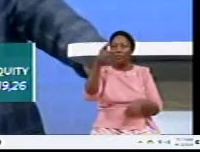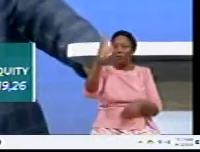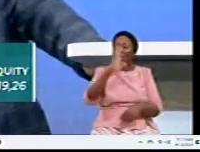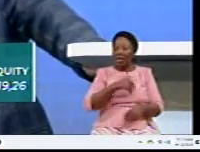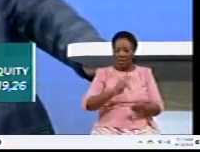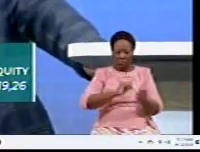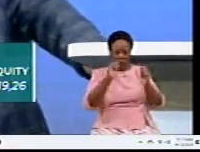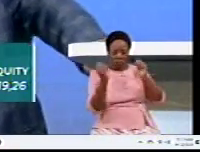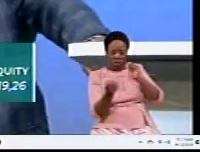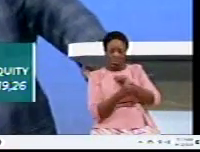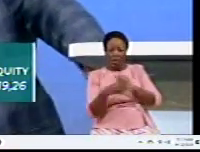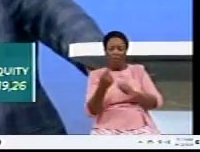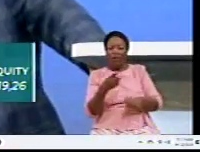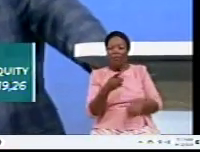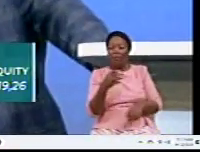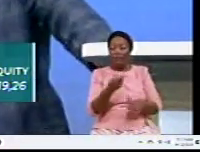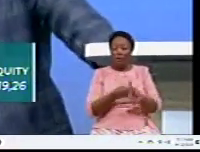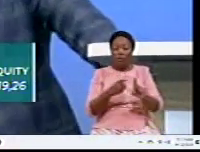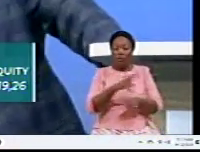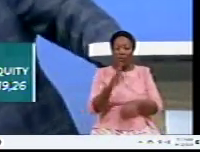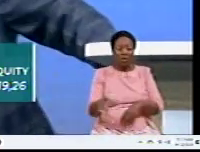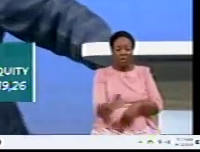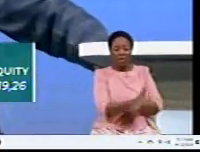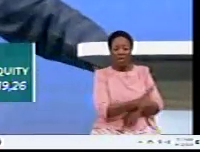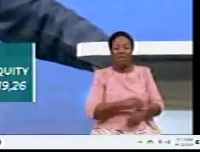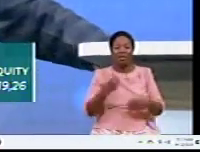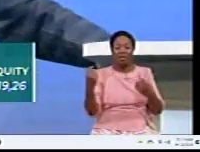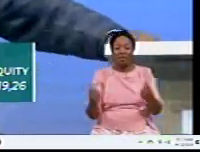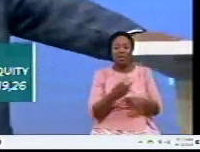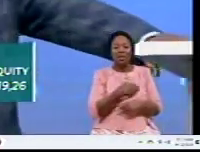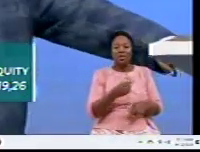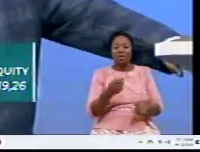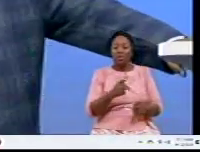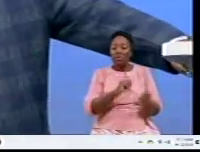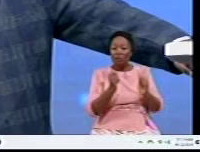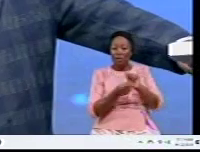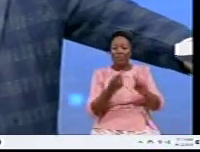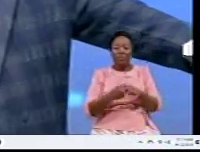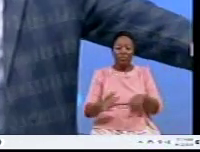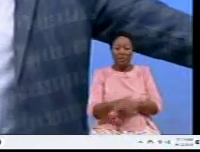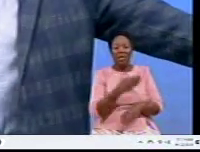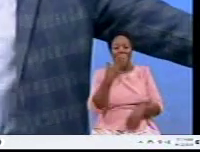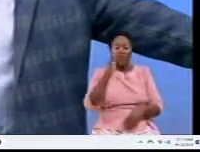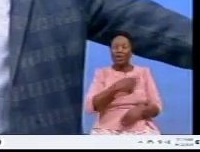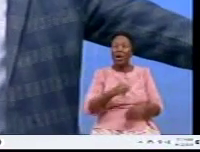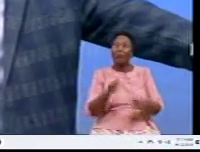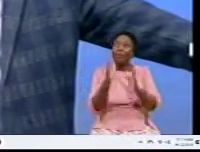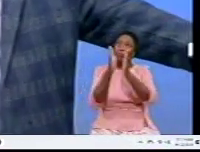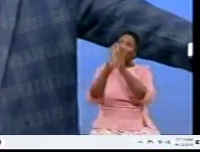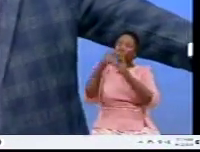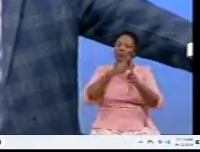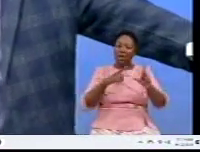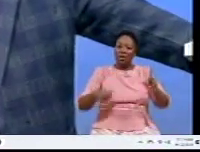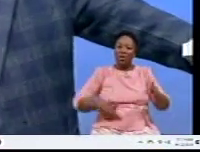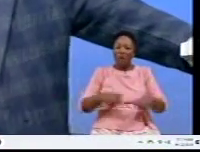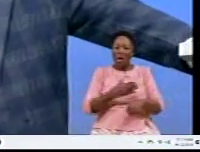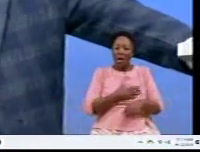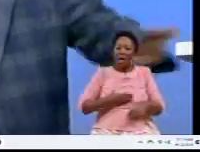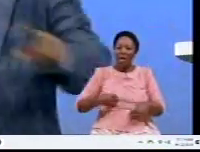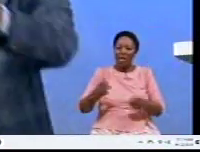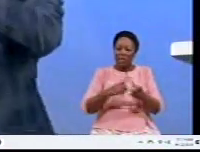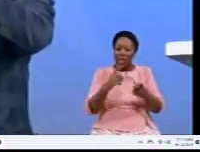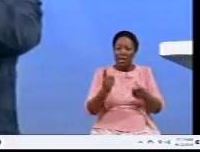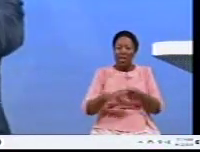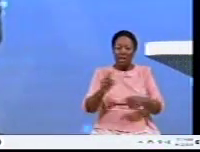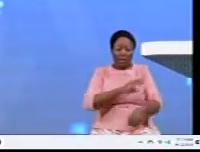their sin, and they turn from their evil, and they call upon the Lord, and they want the